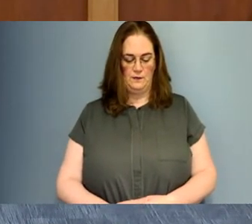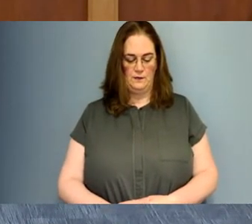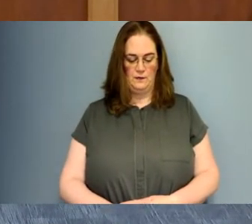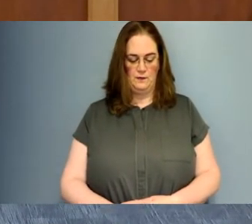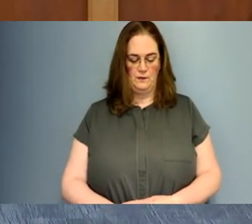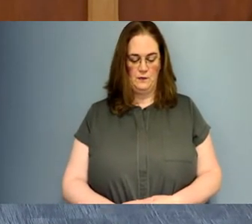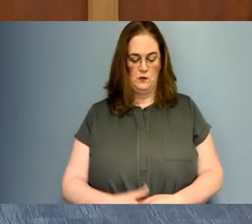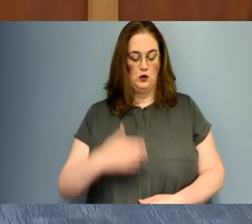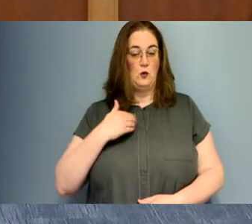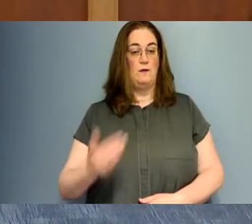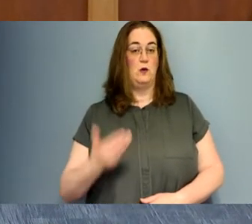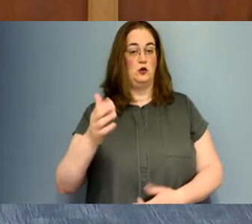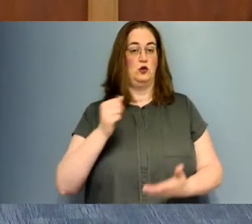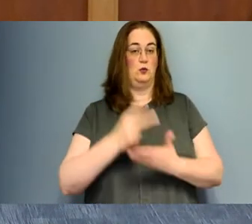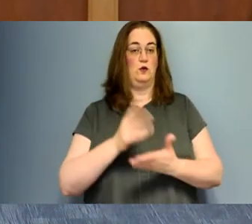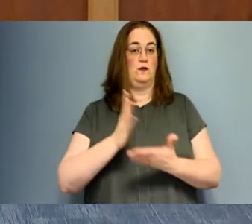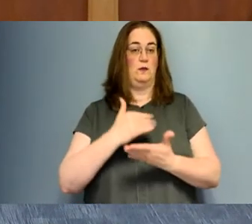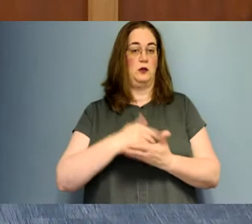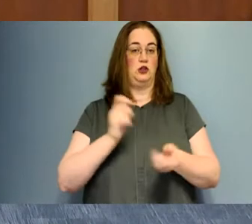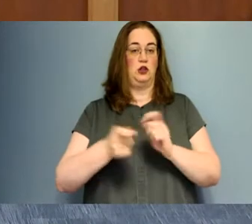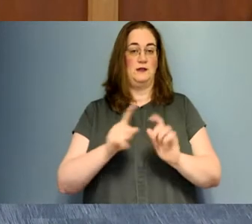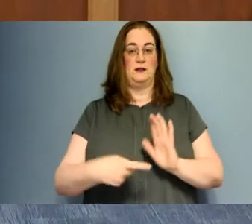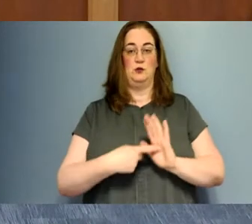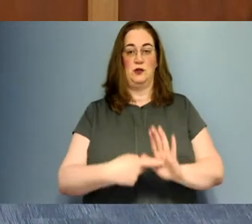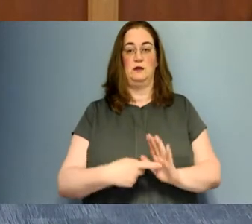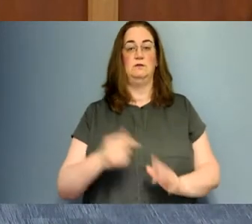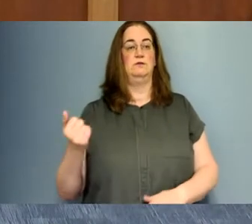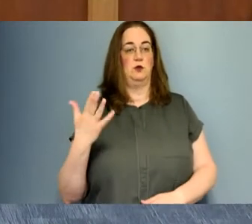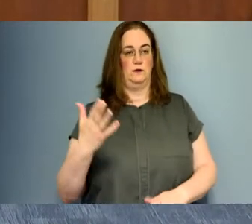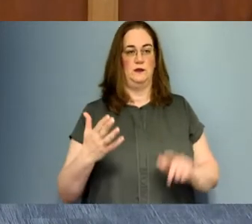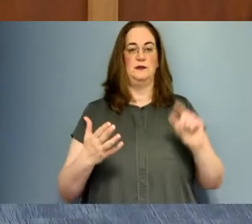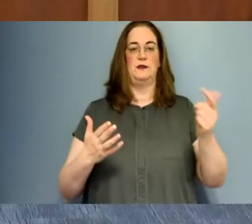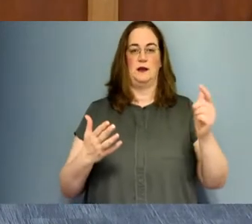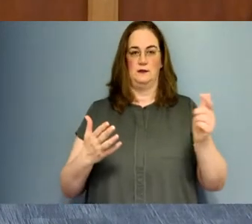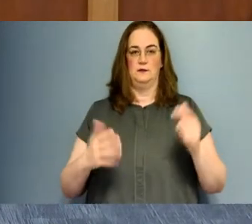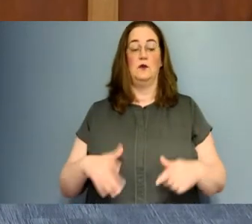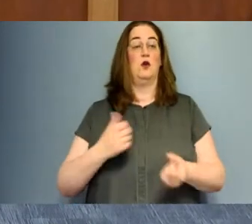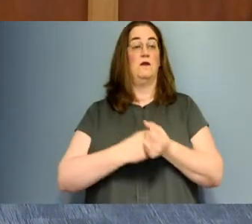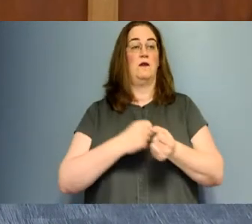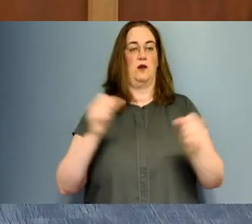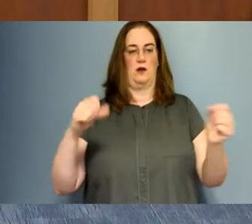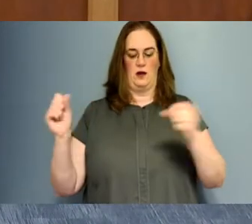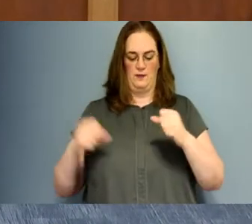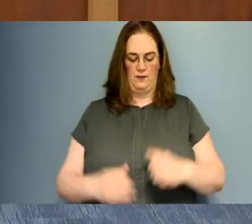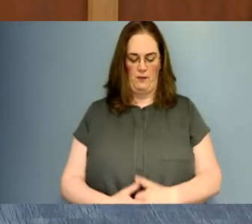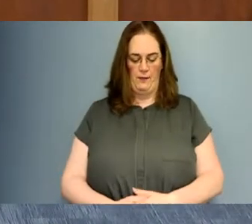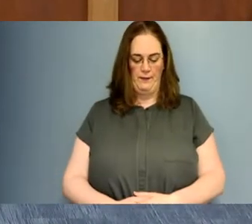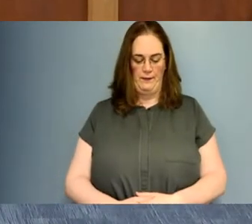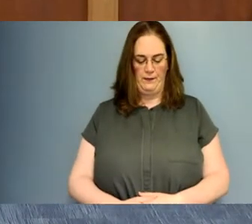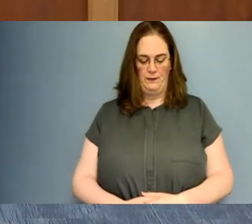Is there a motion to approve the budget adjustments as presented? So moved. Second. All in favor? Aye. Aye.